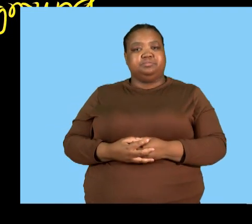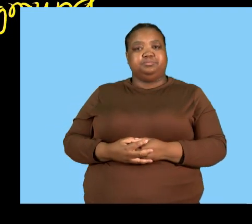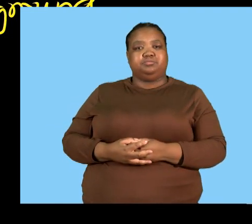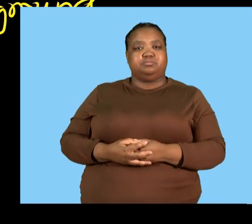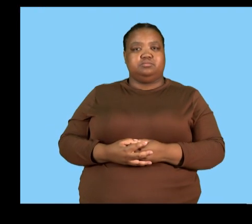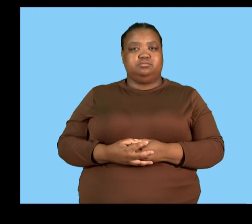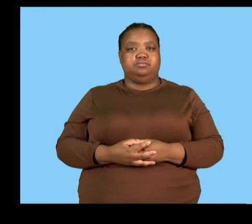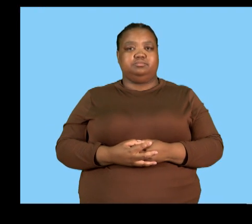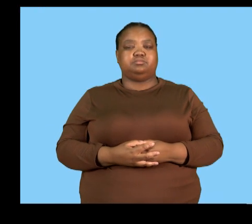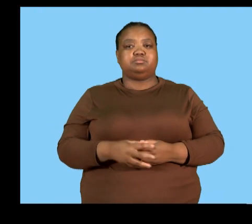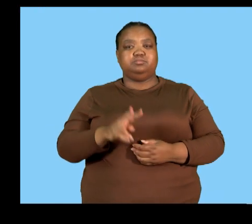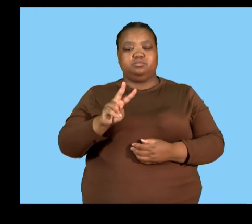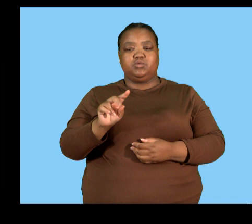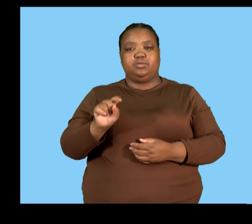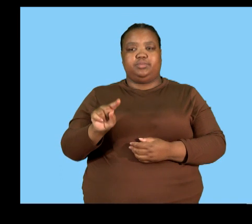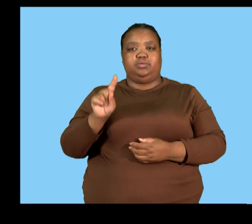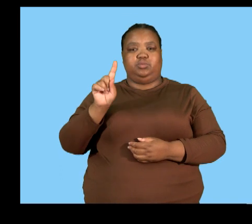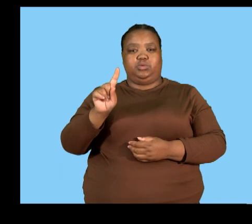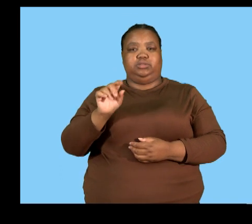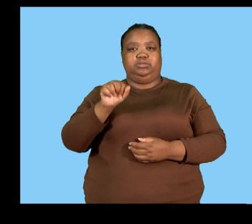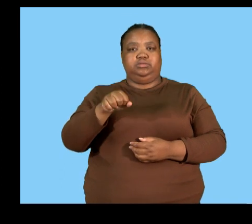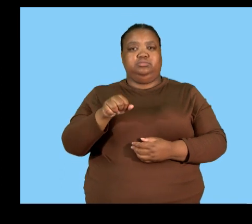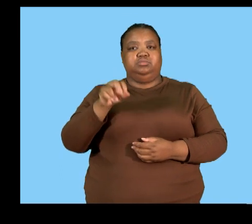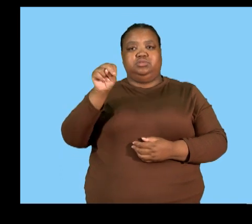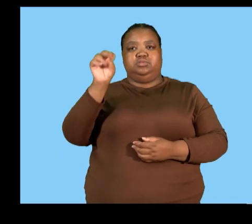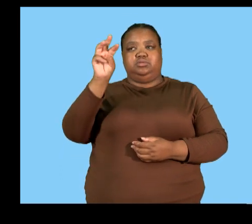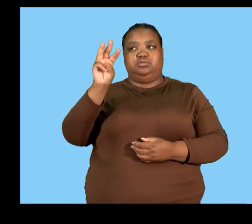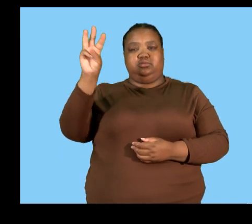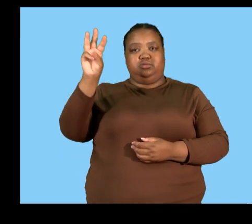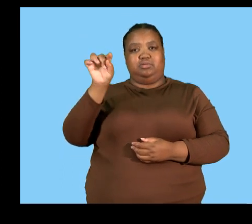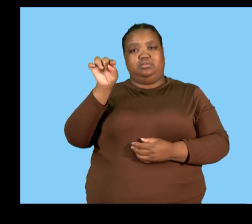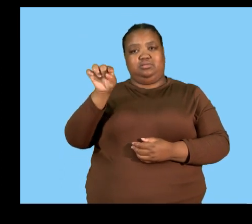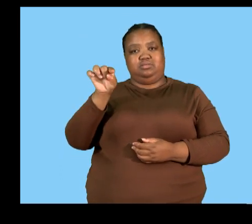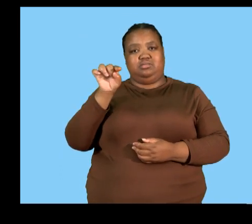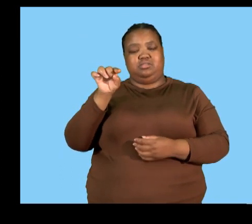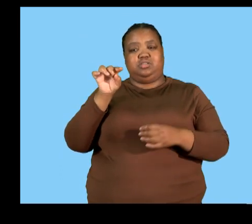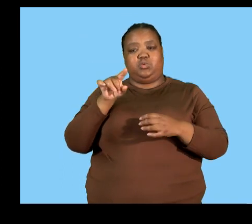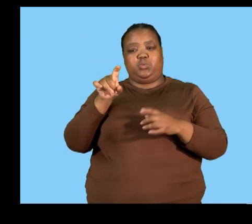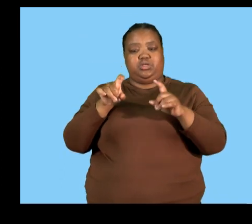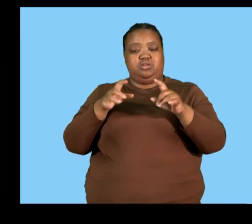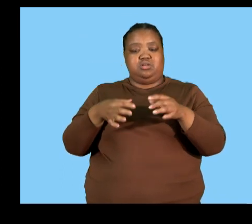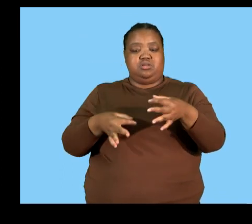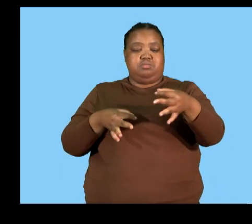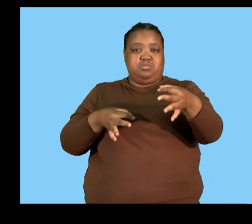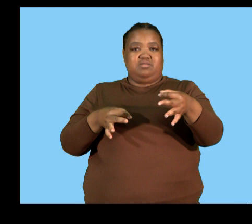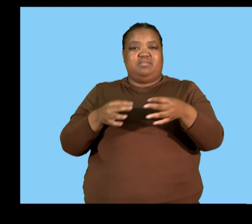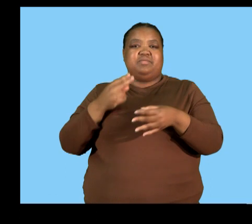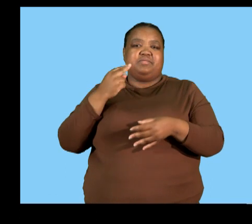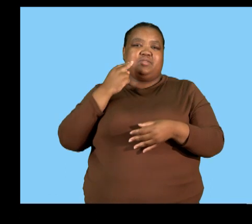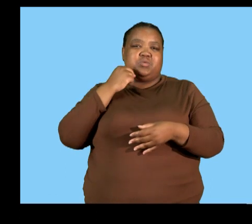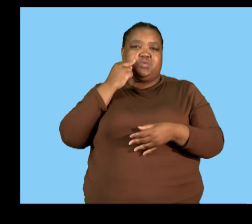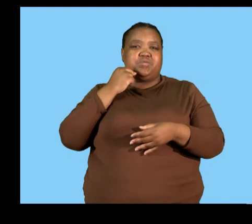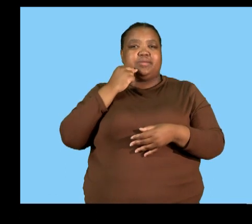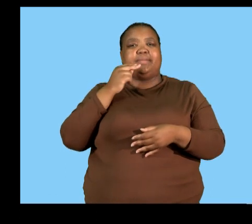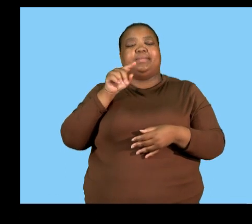scale. Then 2.1, it is adapted from Northwest question paper November 2019. We are looking